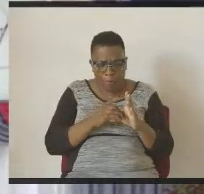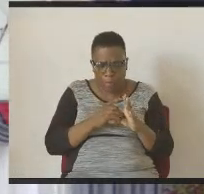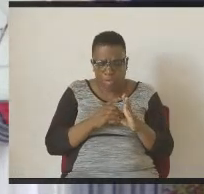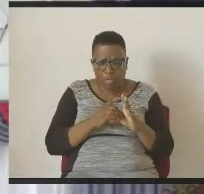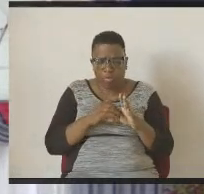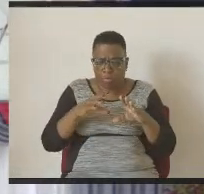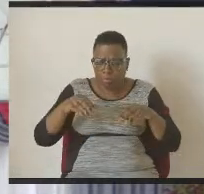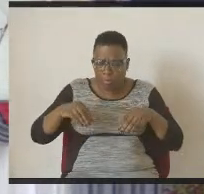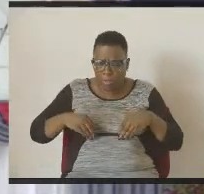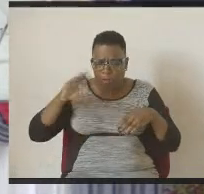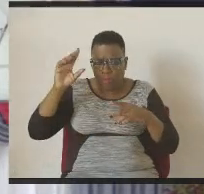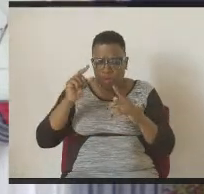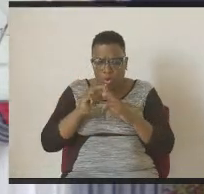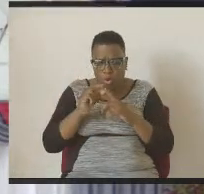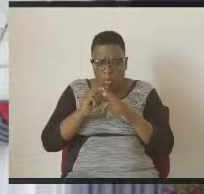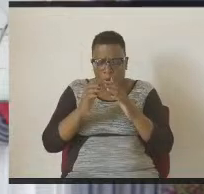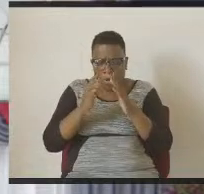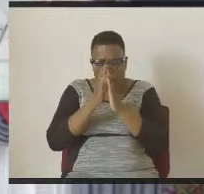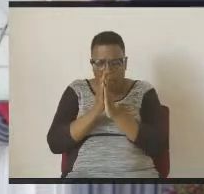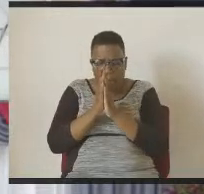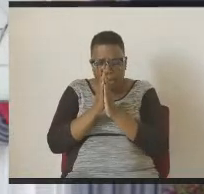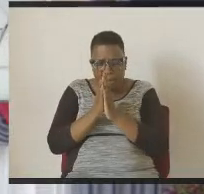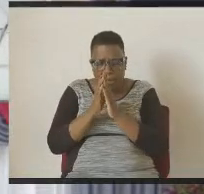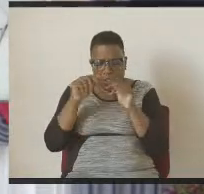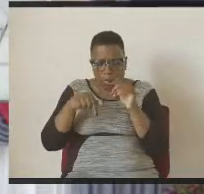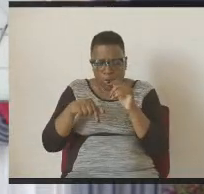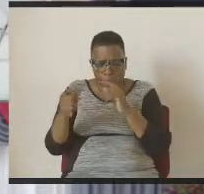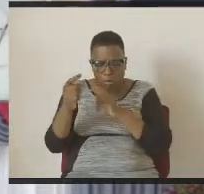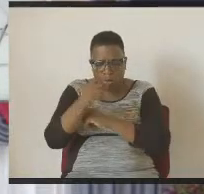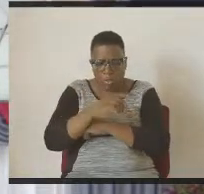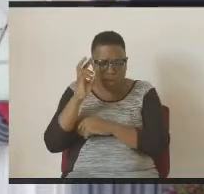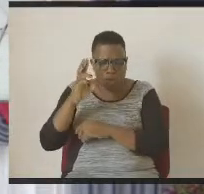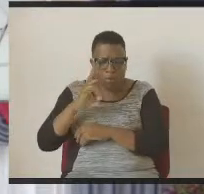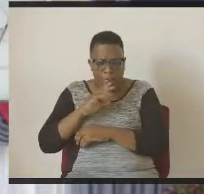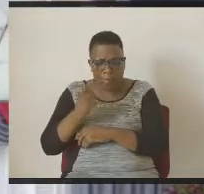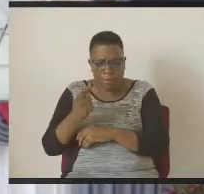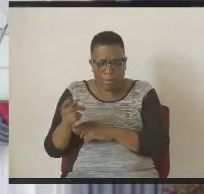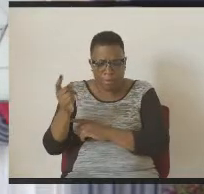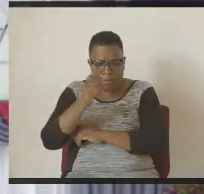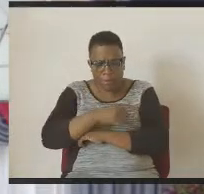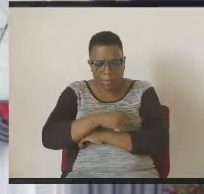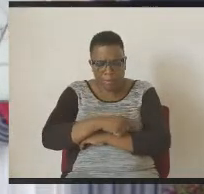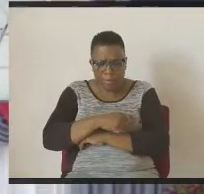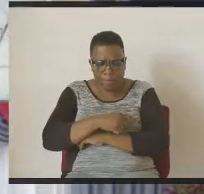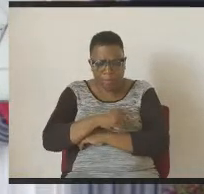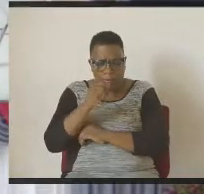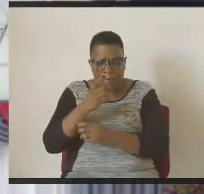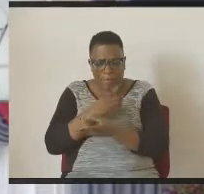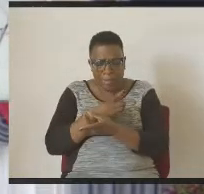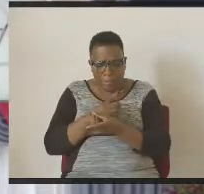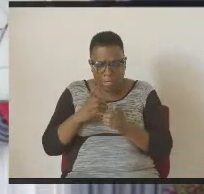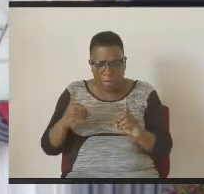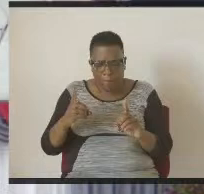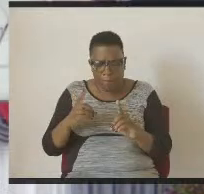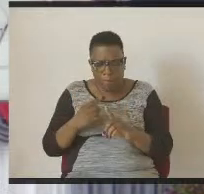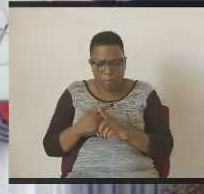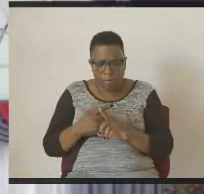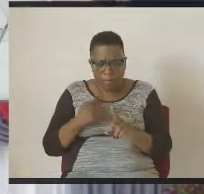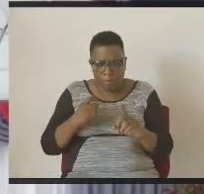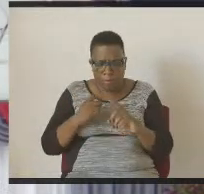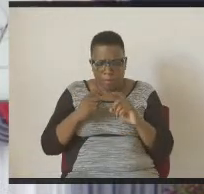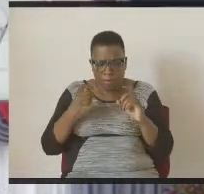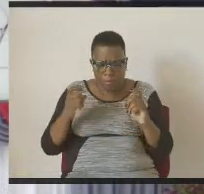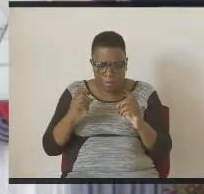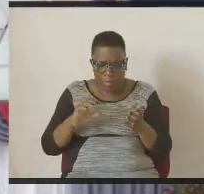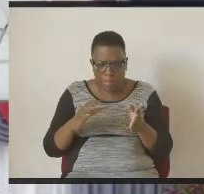word. And I pray today will be the day that they be delivered from sin,